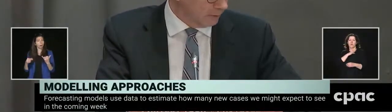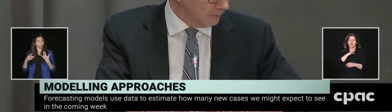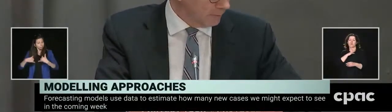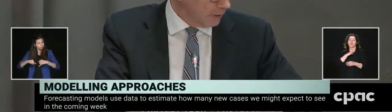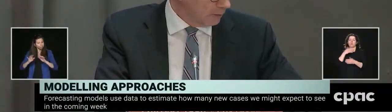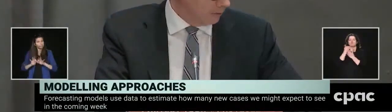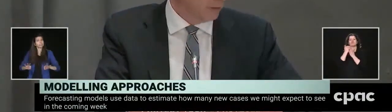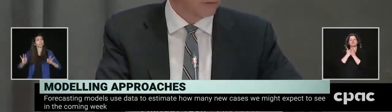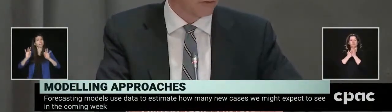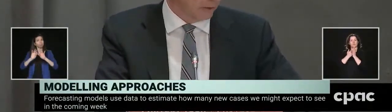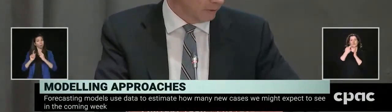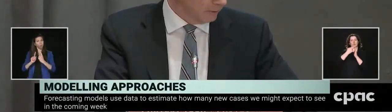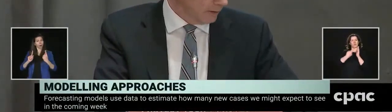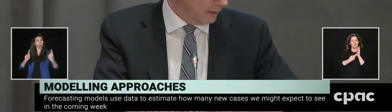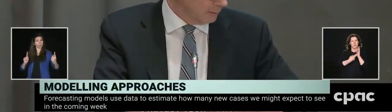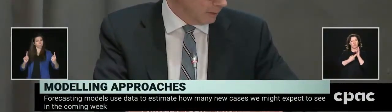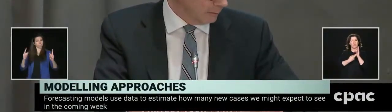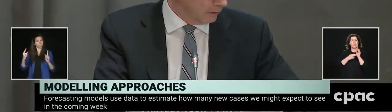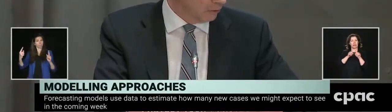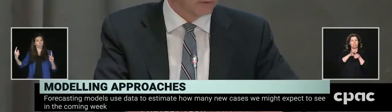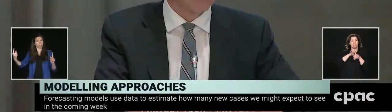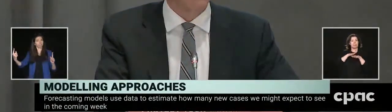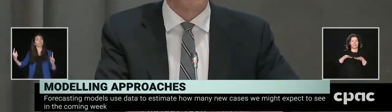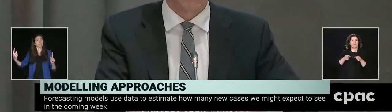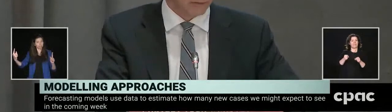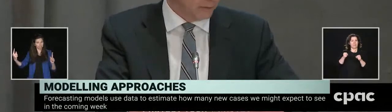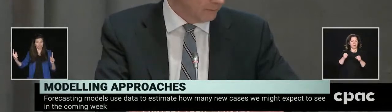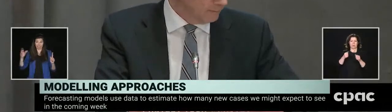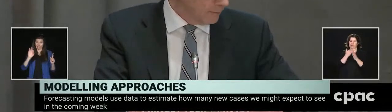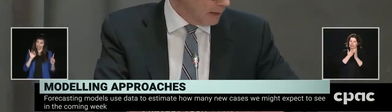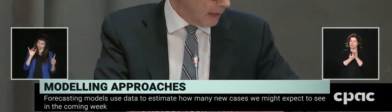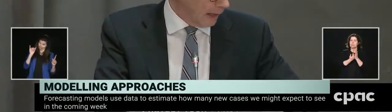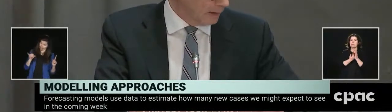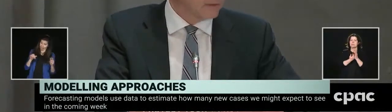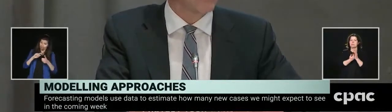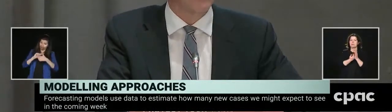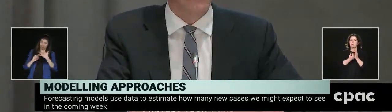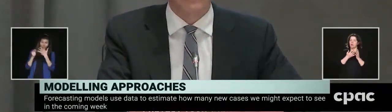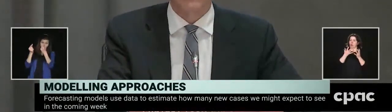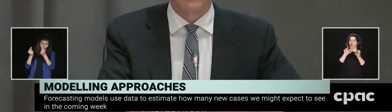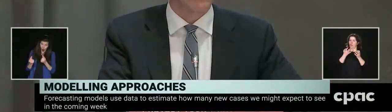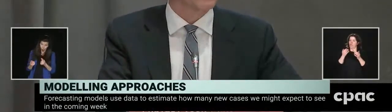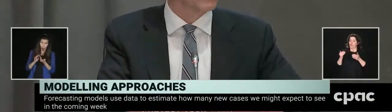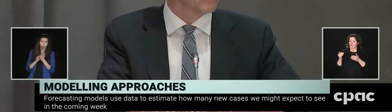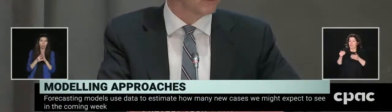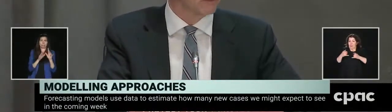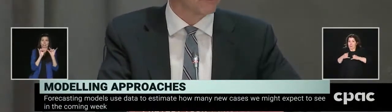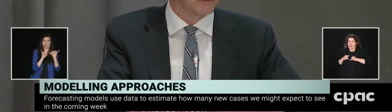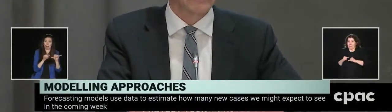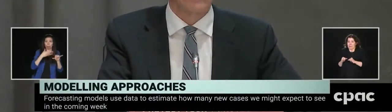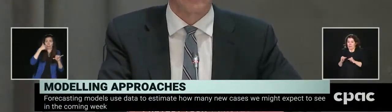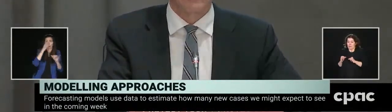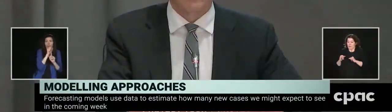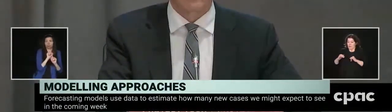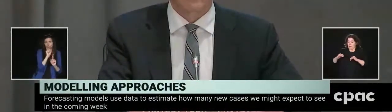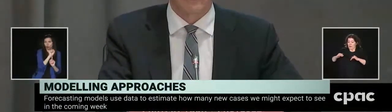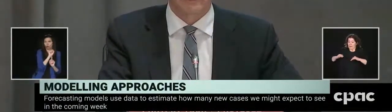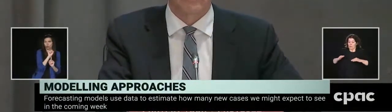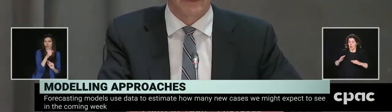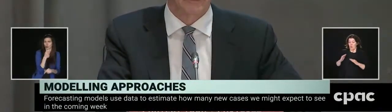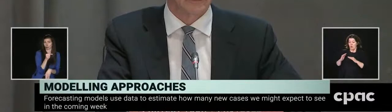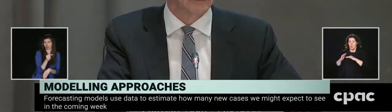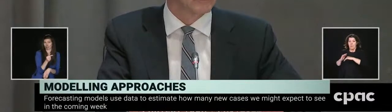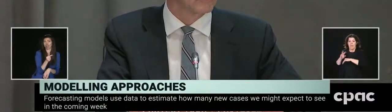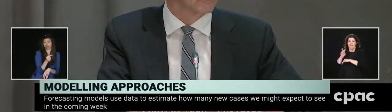of the green zone with those stronger epidemic control measures. And we are the authors of our own fate in terms of